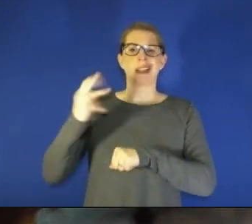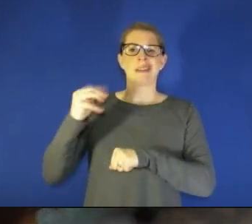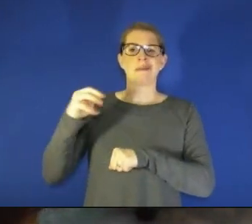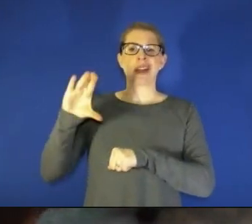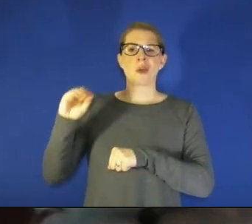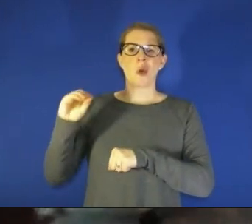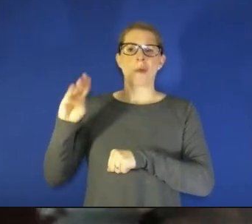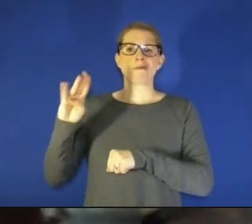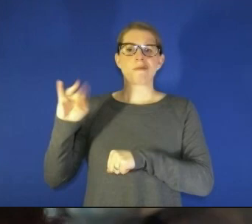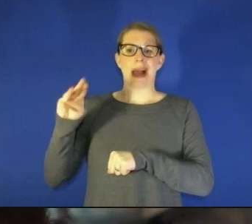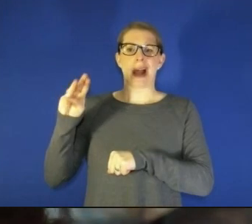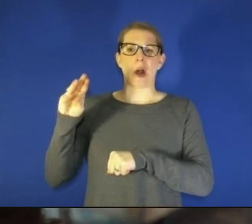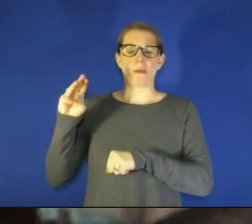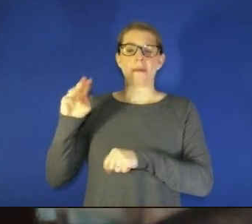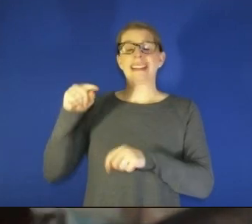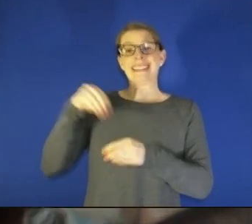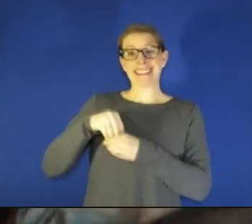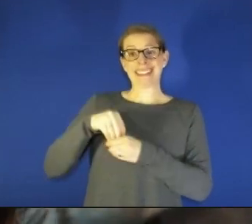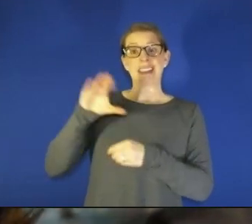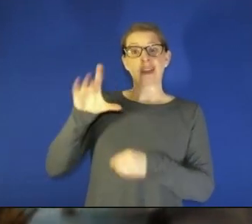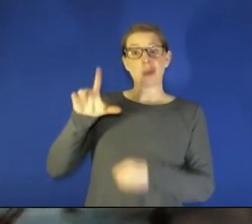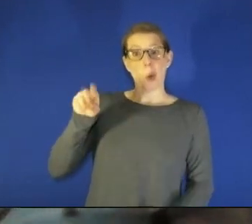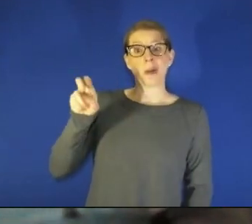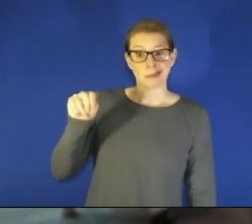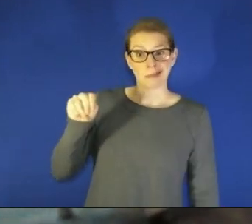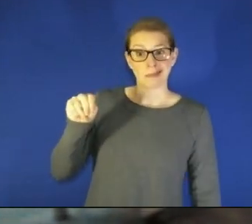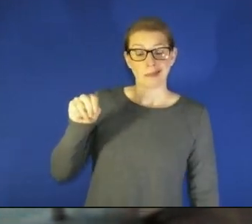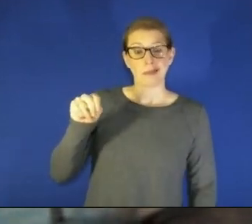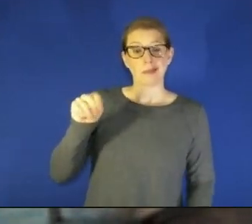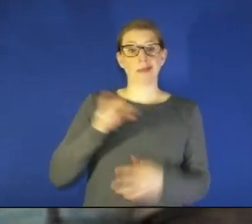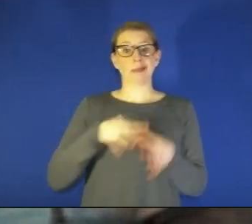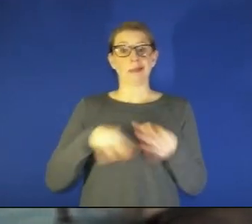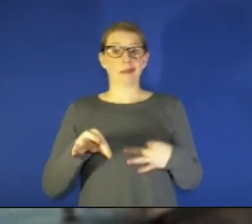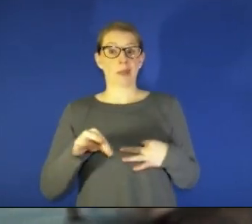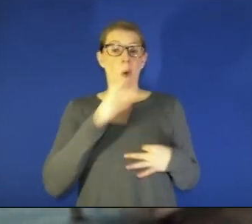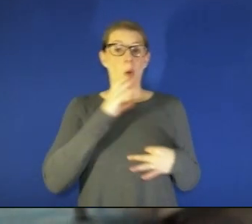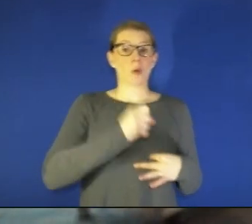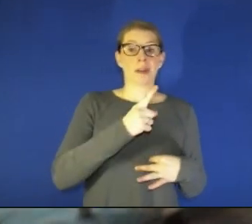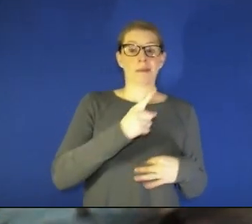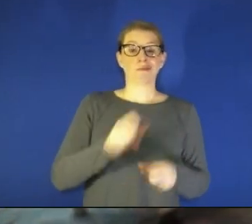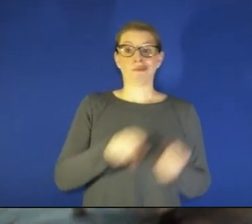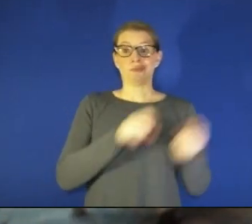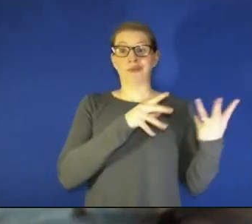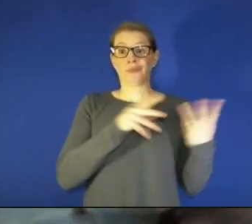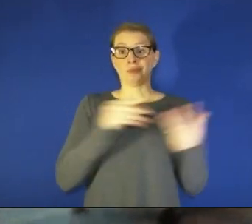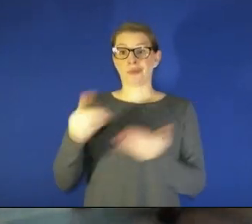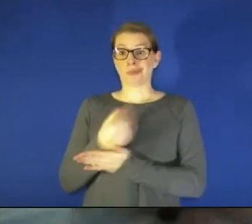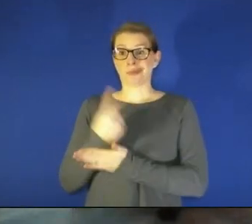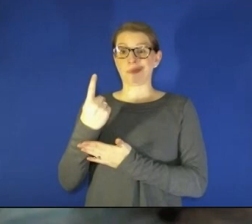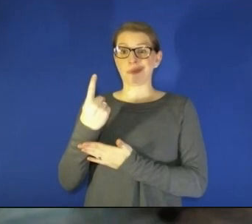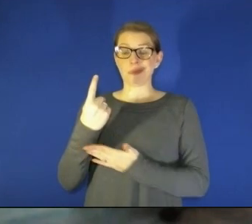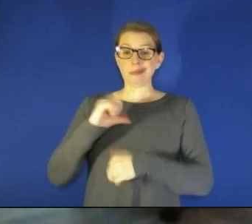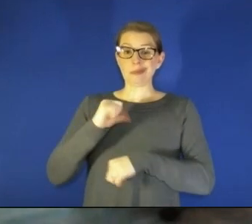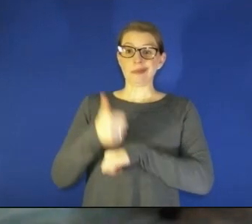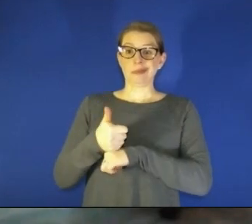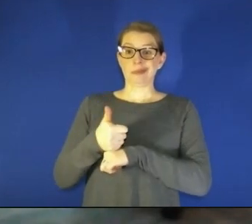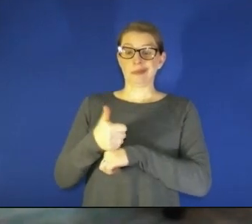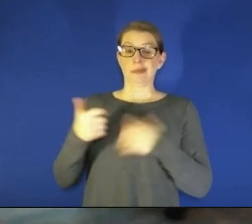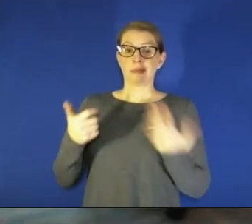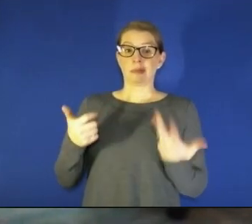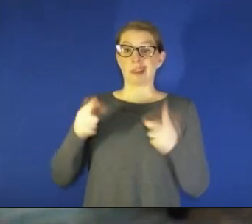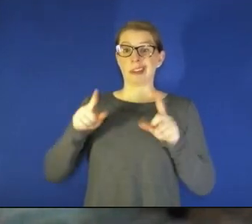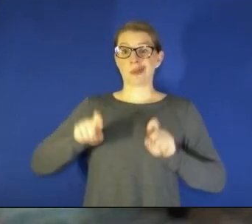microbiome which is there and replacing it with the new one. But what happens is we don't really have any studies or any clinical trials showing it